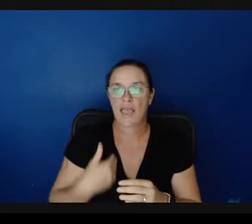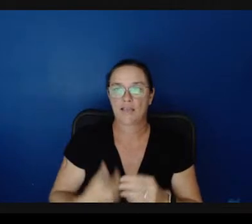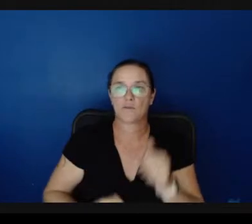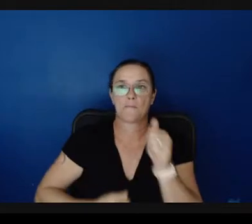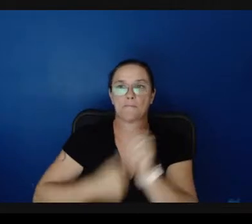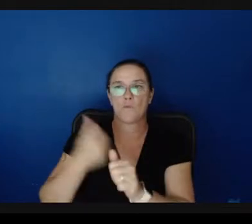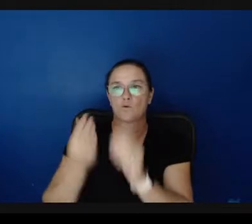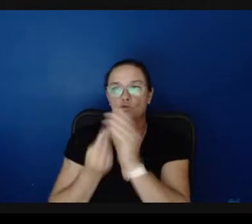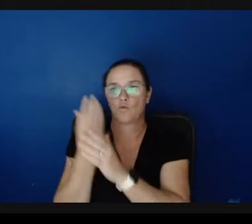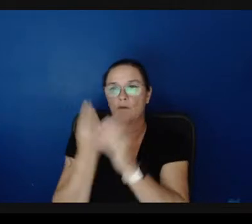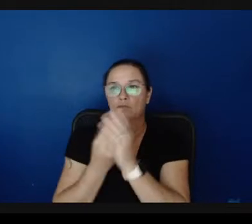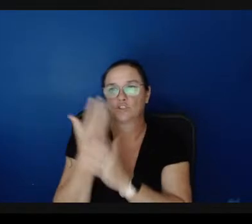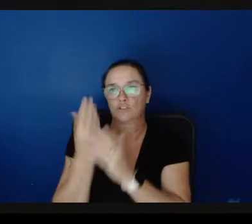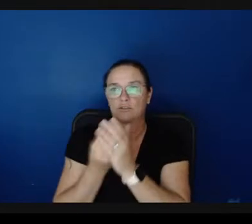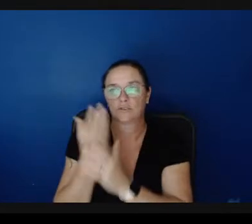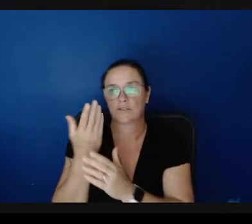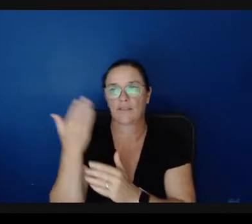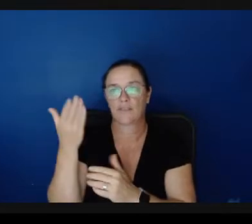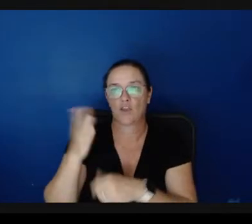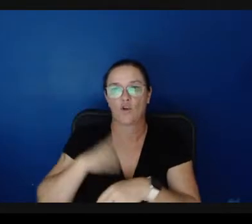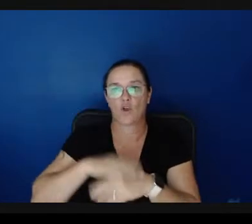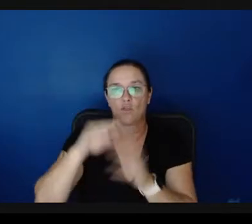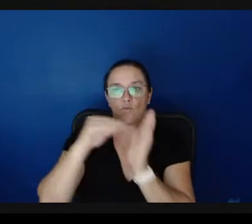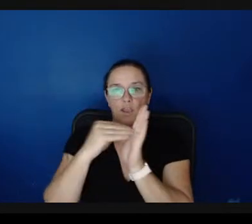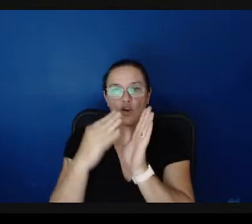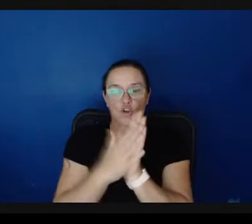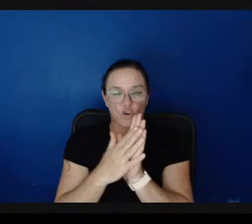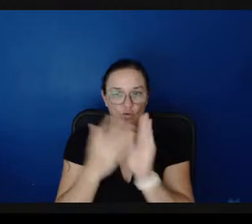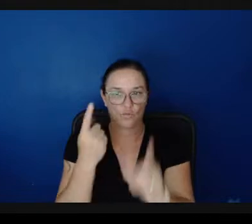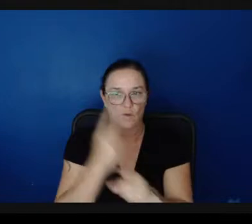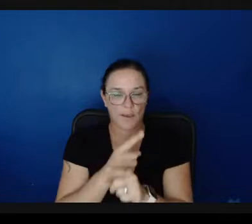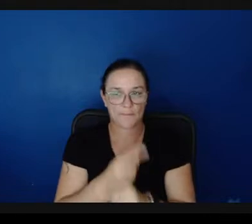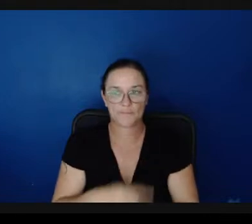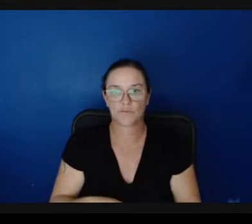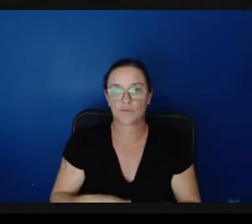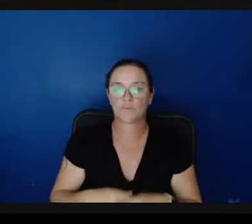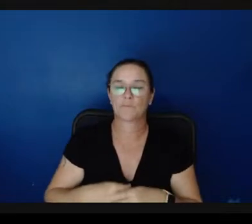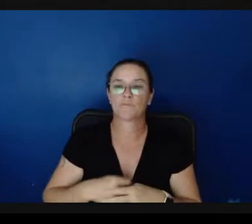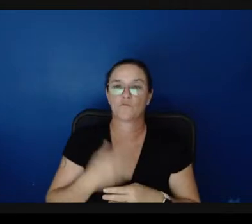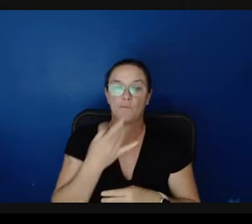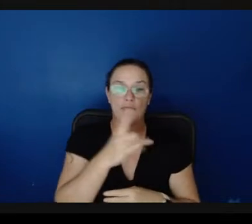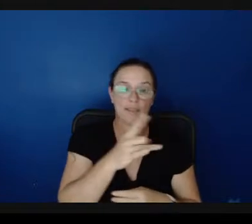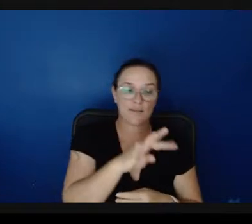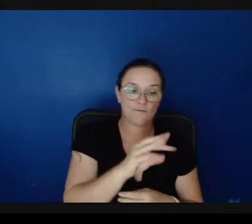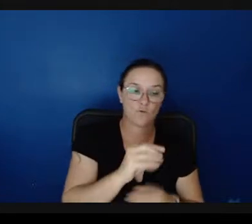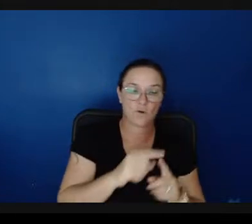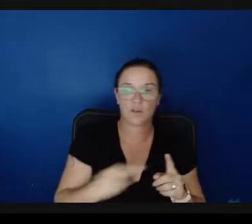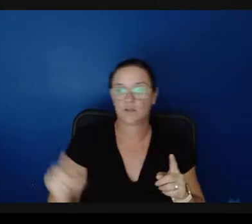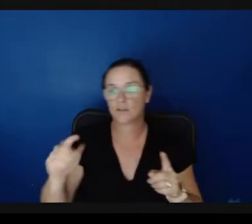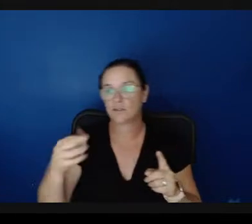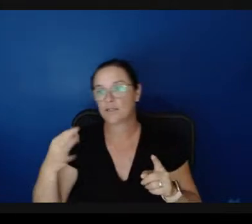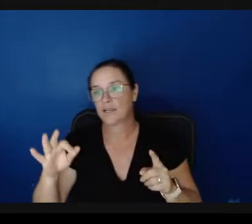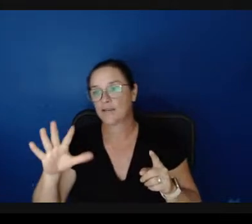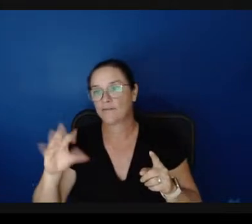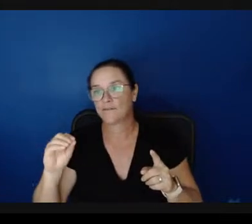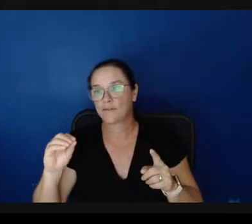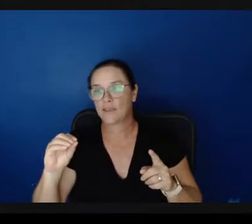eruptions in historical record here, right? From 1840 to 1950. Since 1950 Mauna Loa, we've only